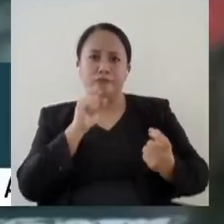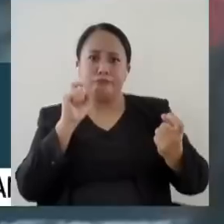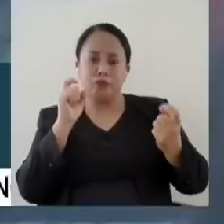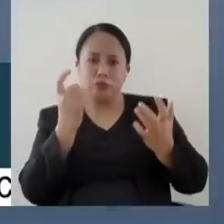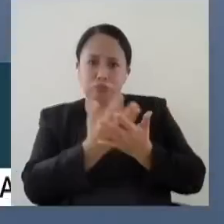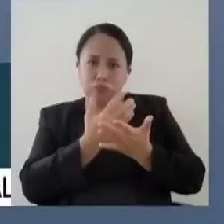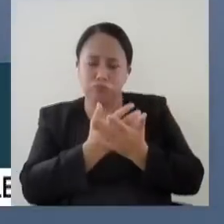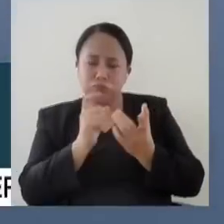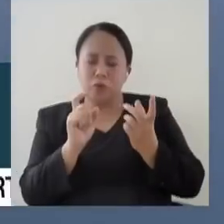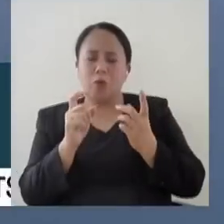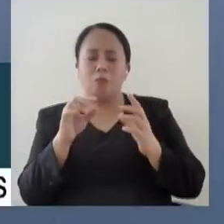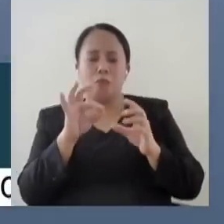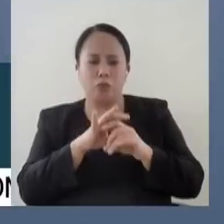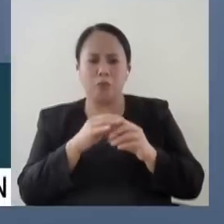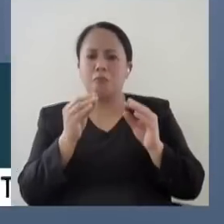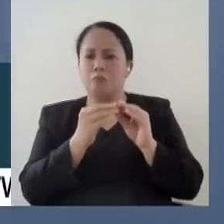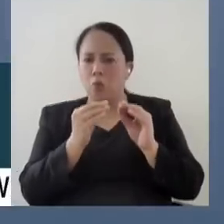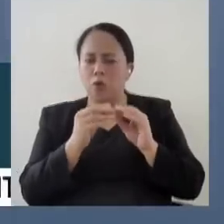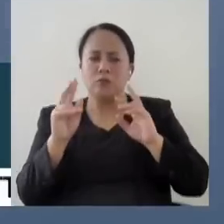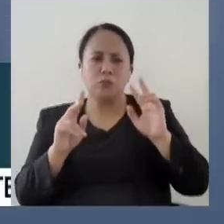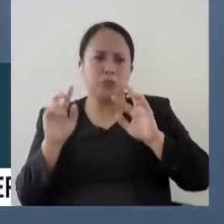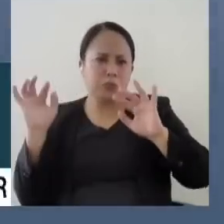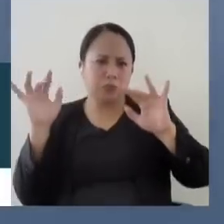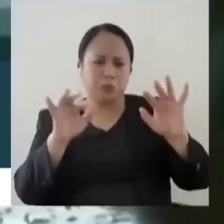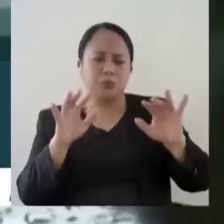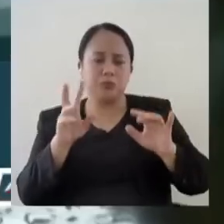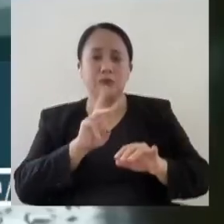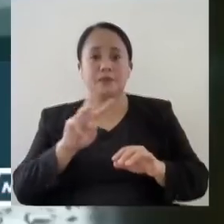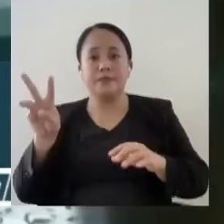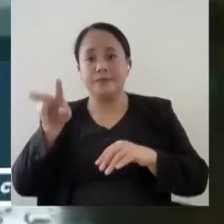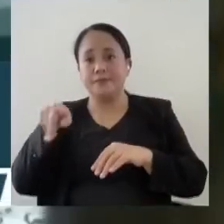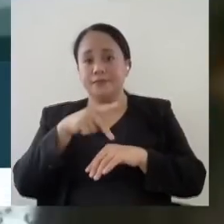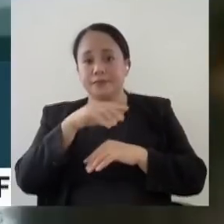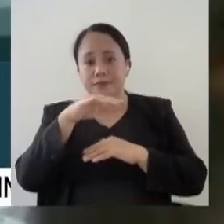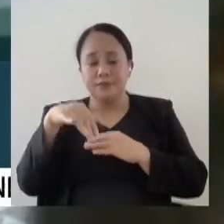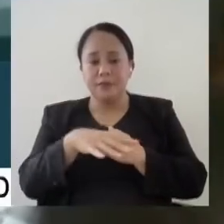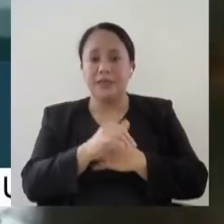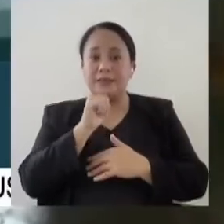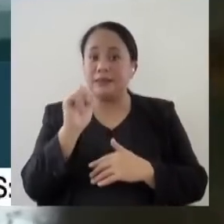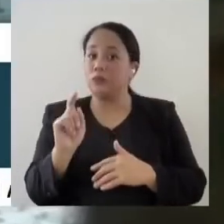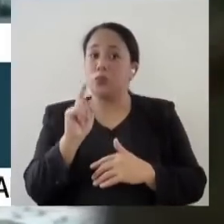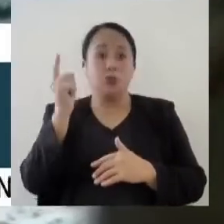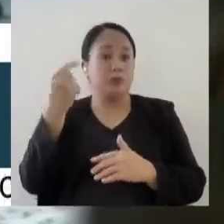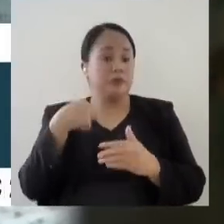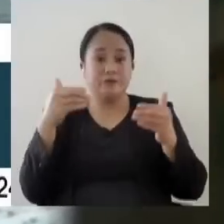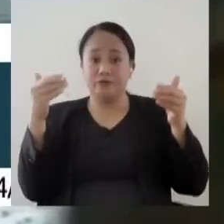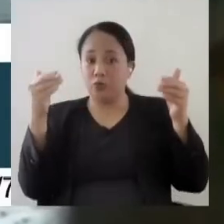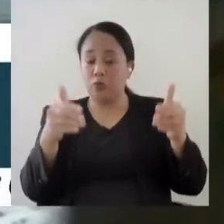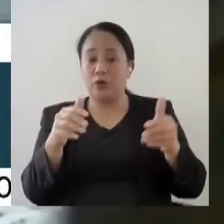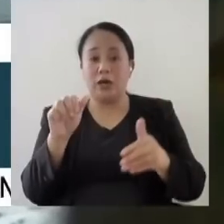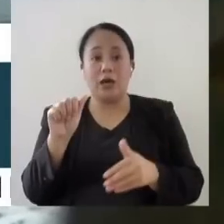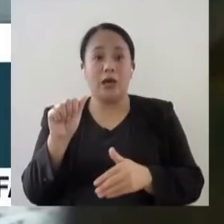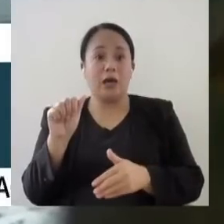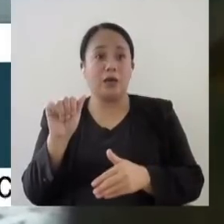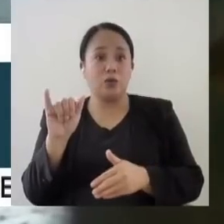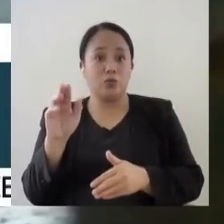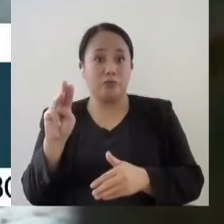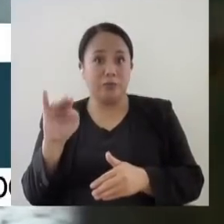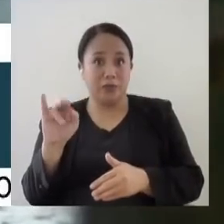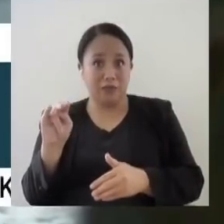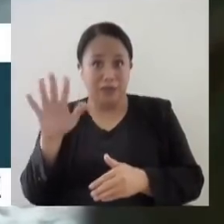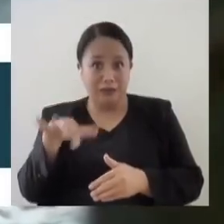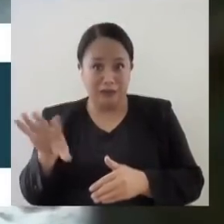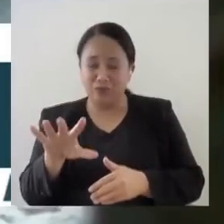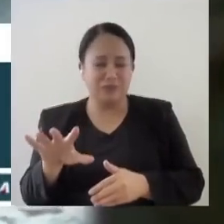it can deploy more assets to the West Philippine Sea. Hindi lamang tayo nakafocus sa Ayungin, no? Sa Ayungin Shoal at sa